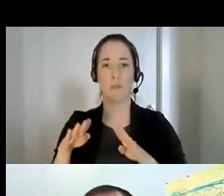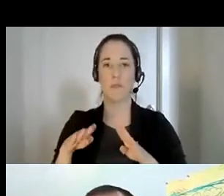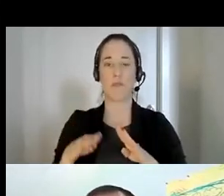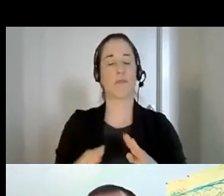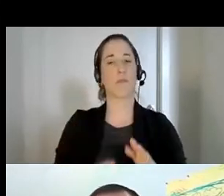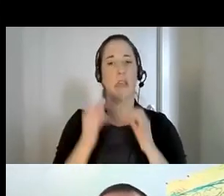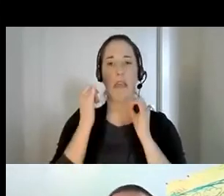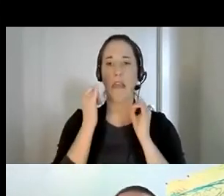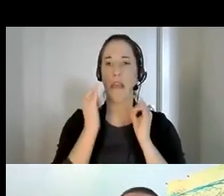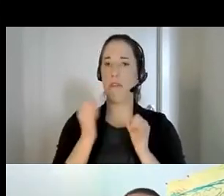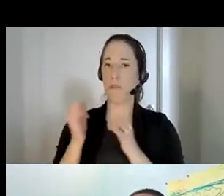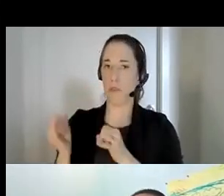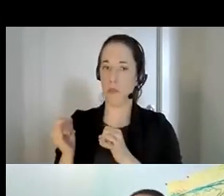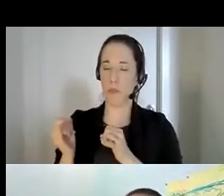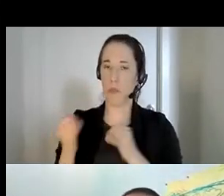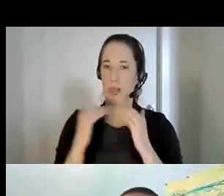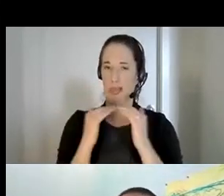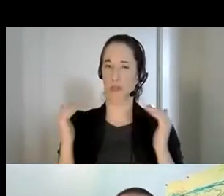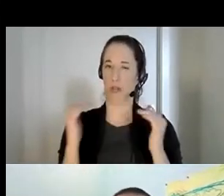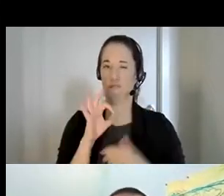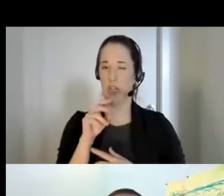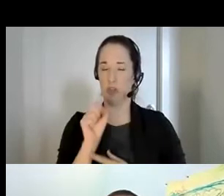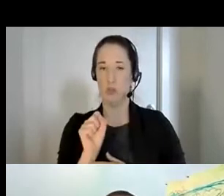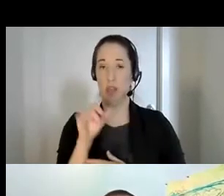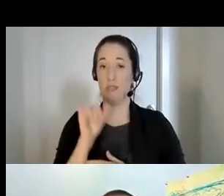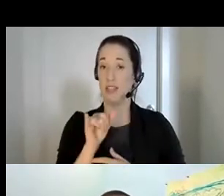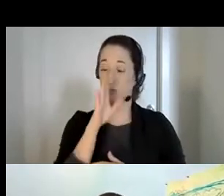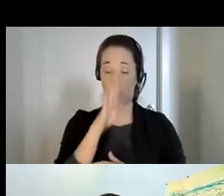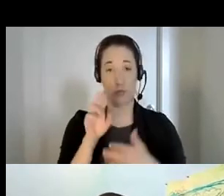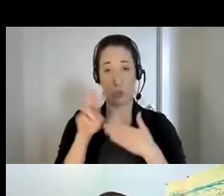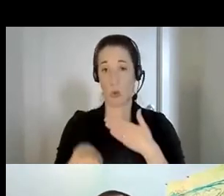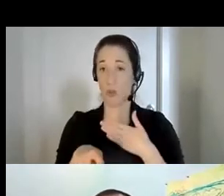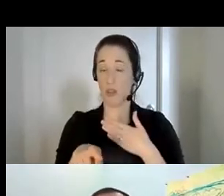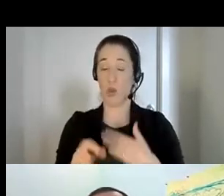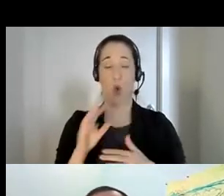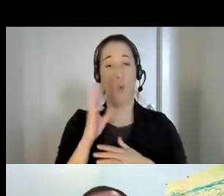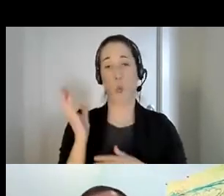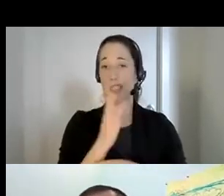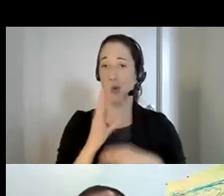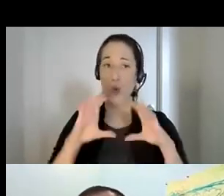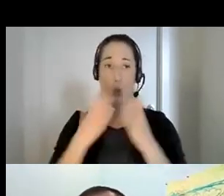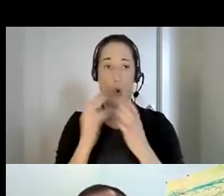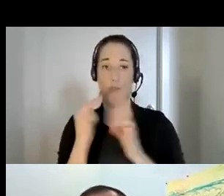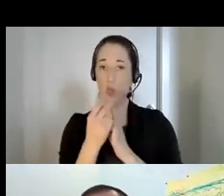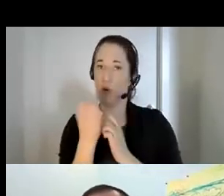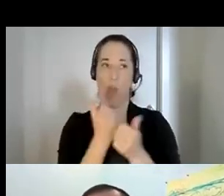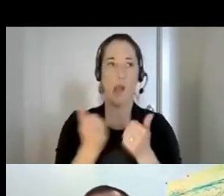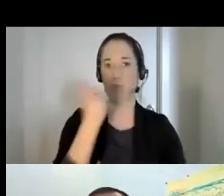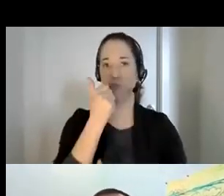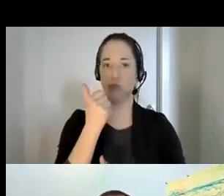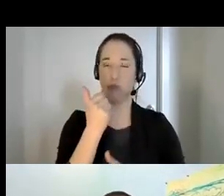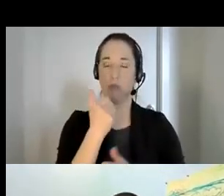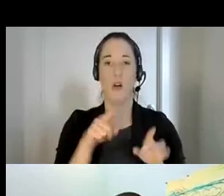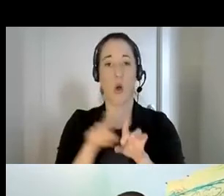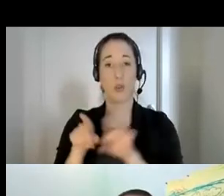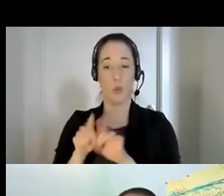factors. And this is a direct result of the dominance of Western worldviews, as it is a reflection of Western values and